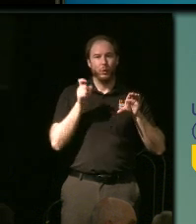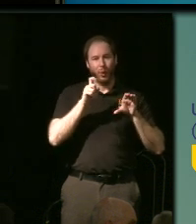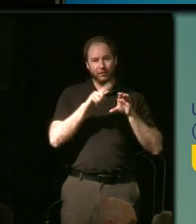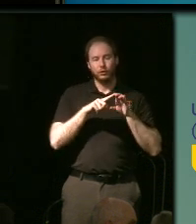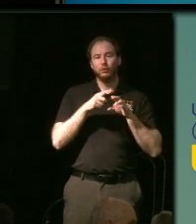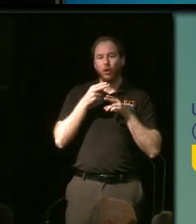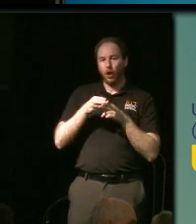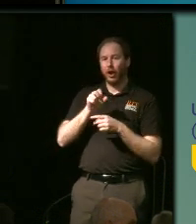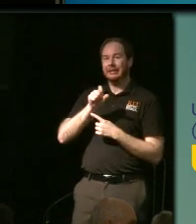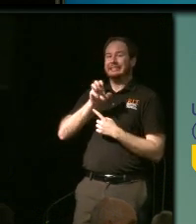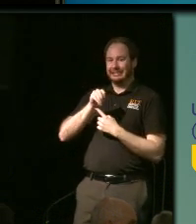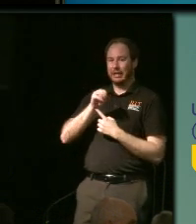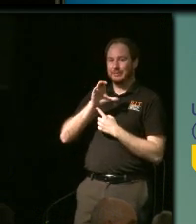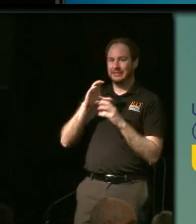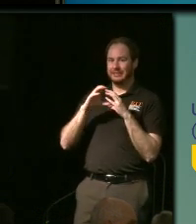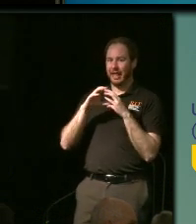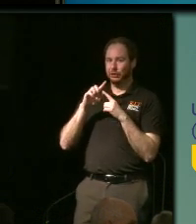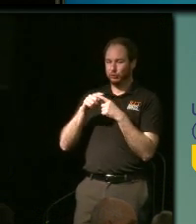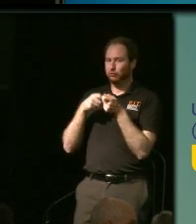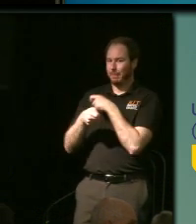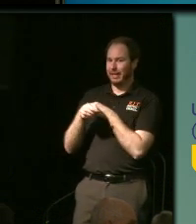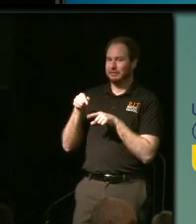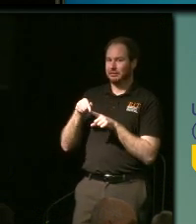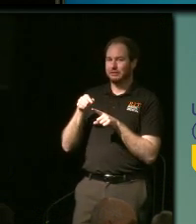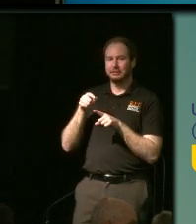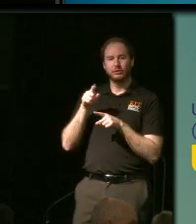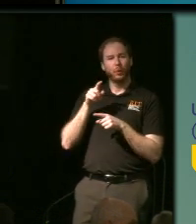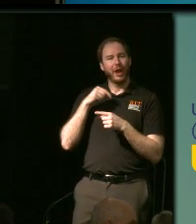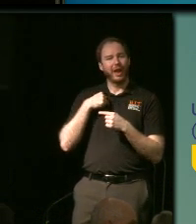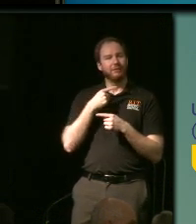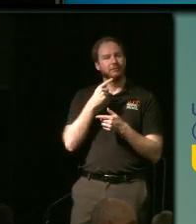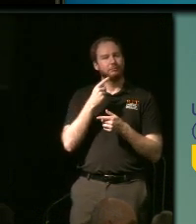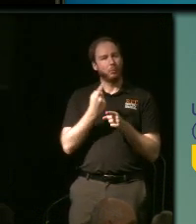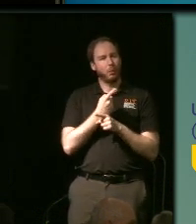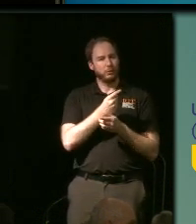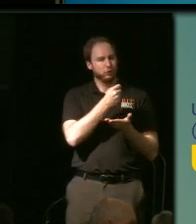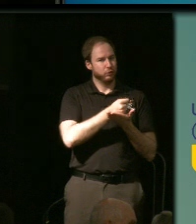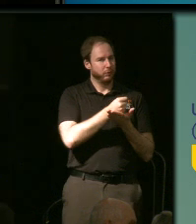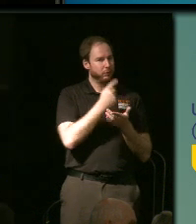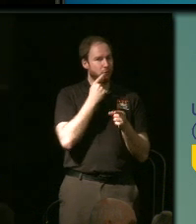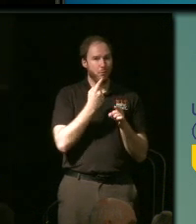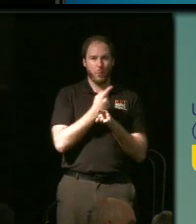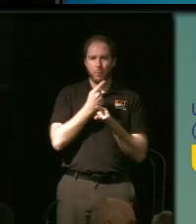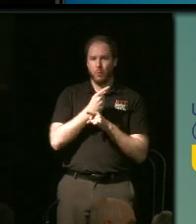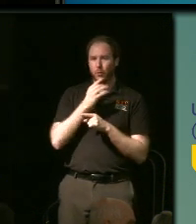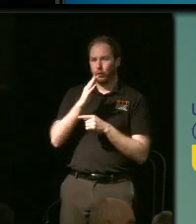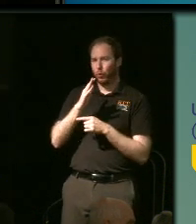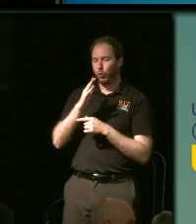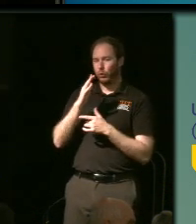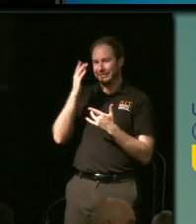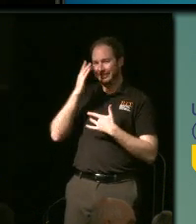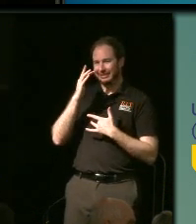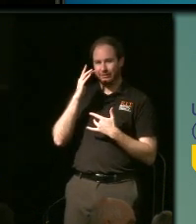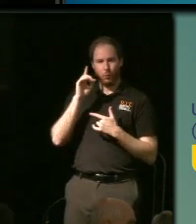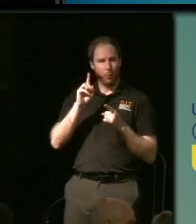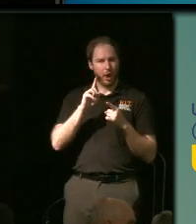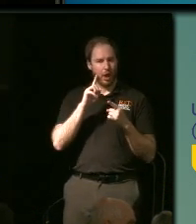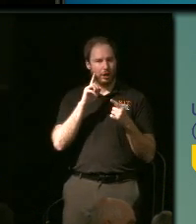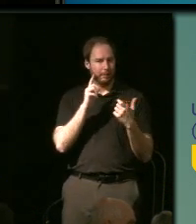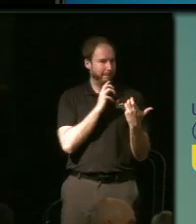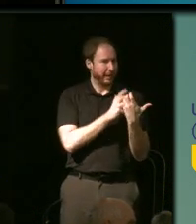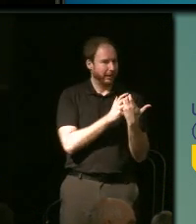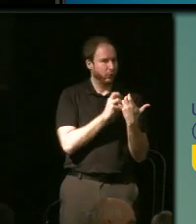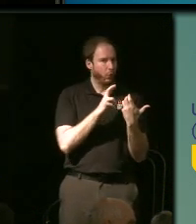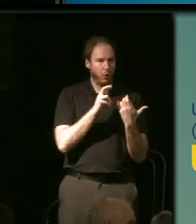cell treatment. So you have to have the right treatment for your disease and therefore the right evaluation to know whether you can be included in a